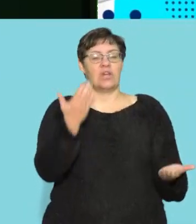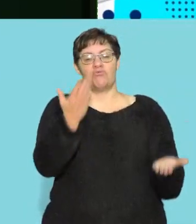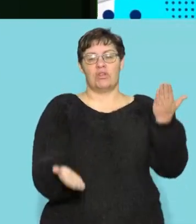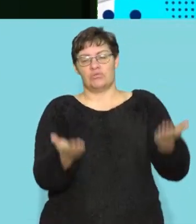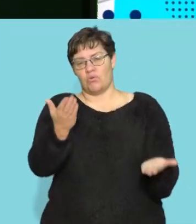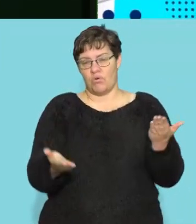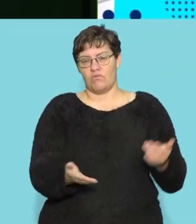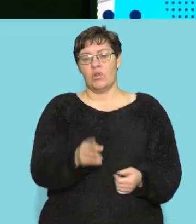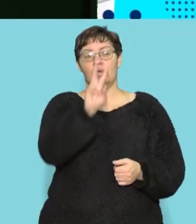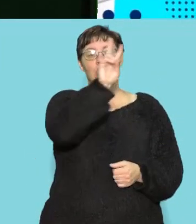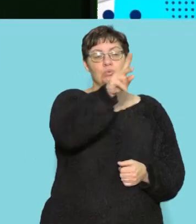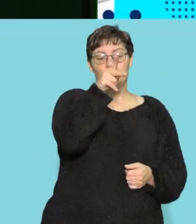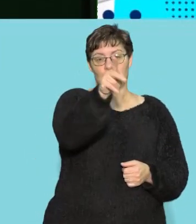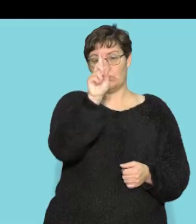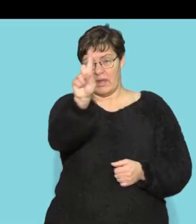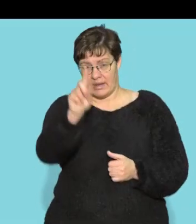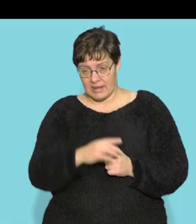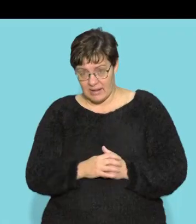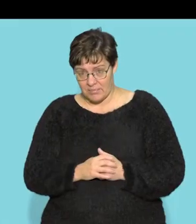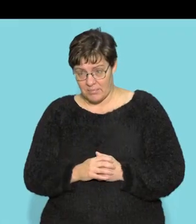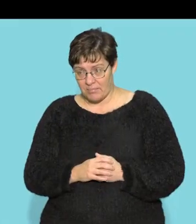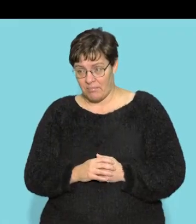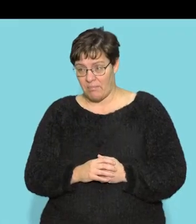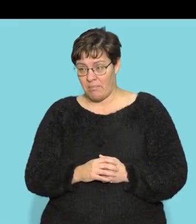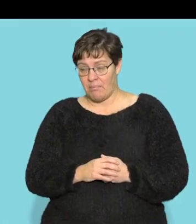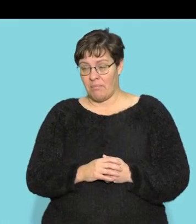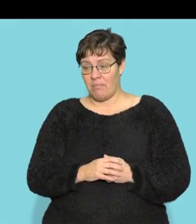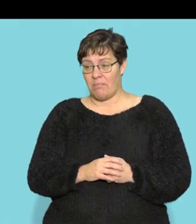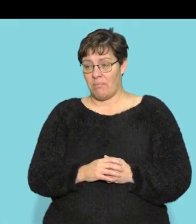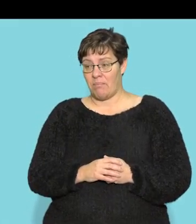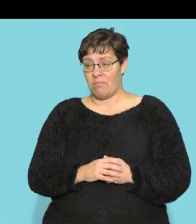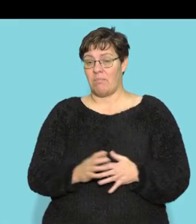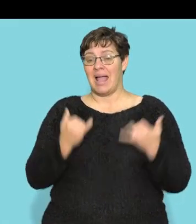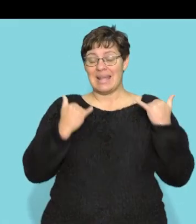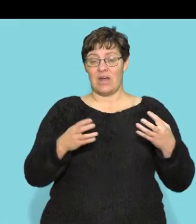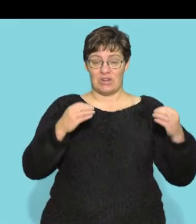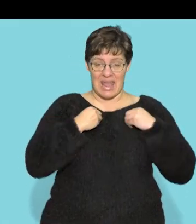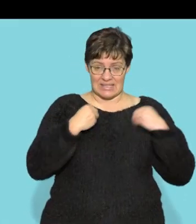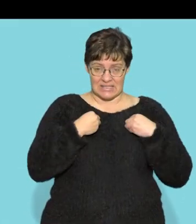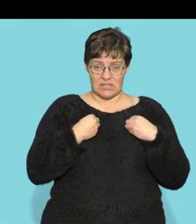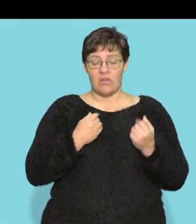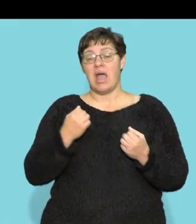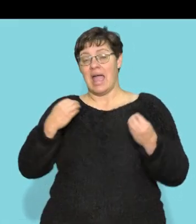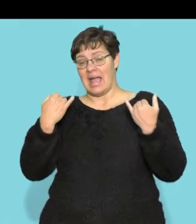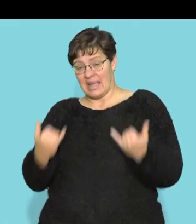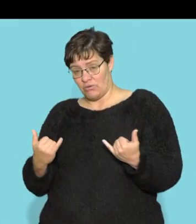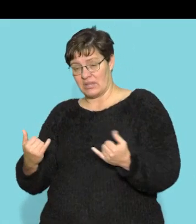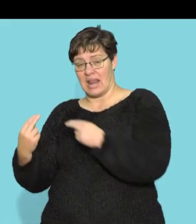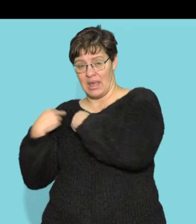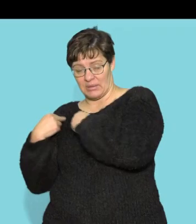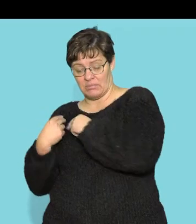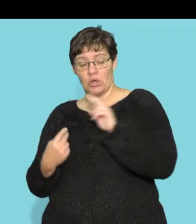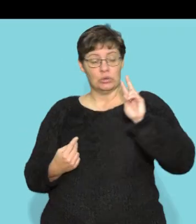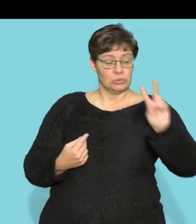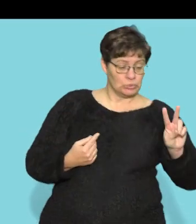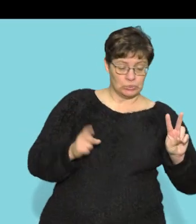of 2:1, right? That means current assets is to current liabilities is 2:1.